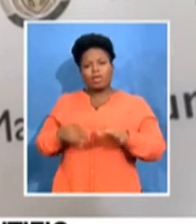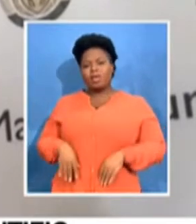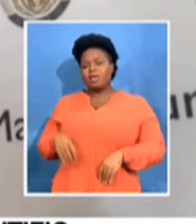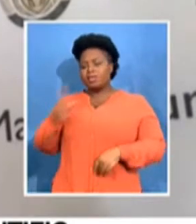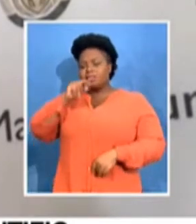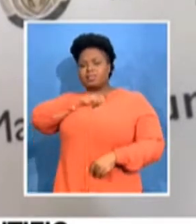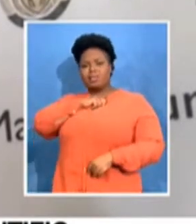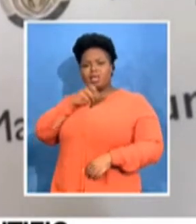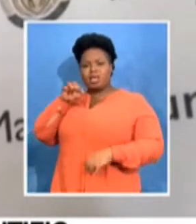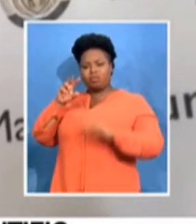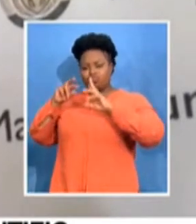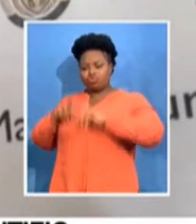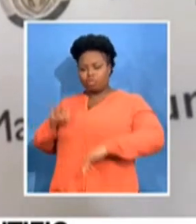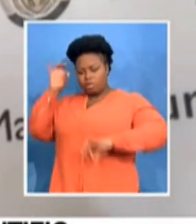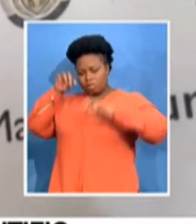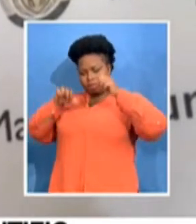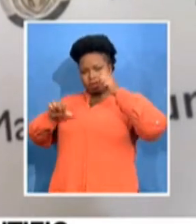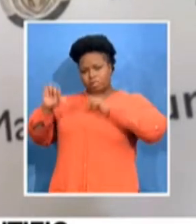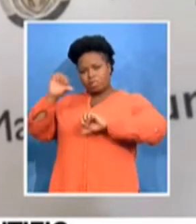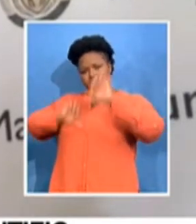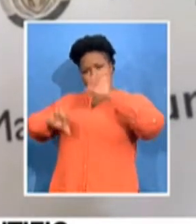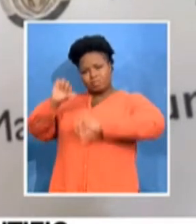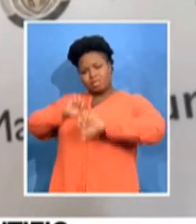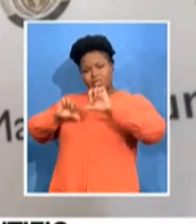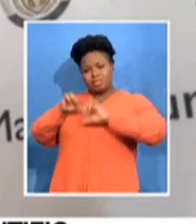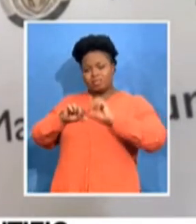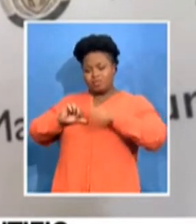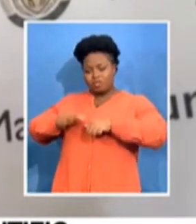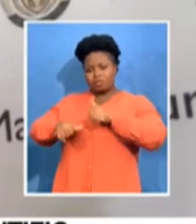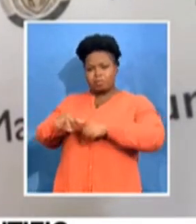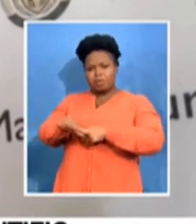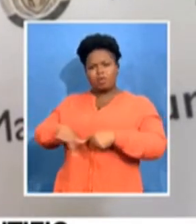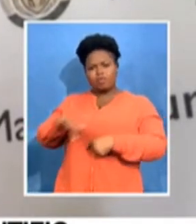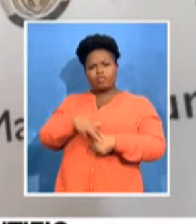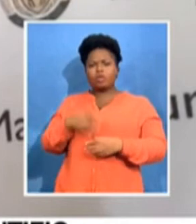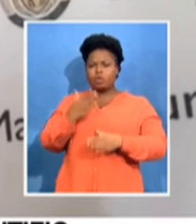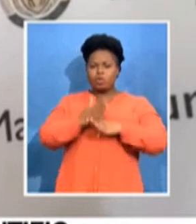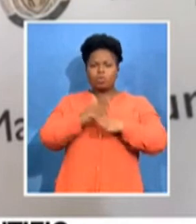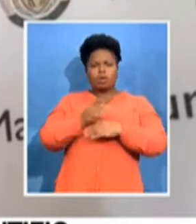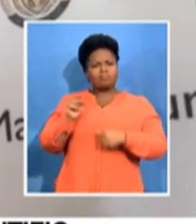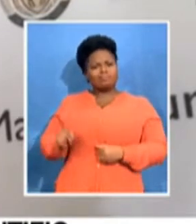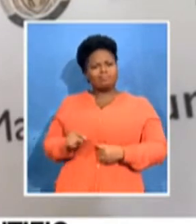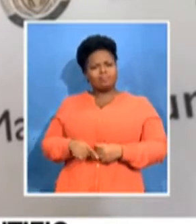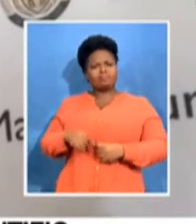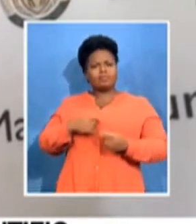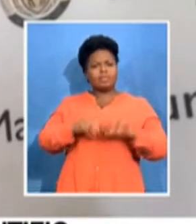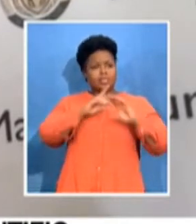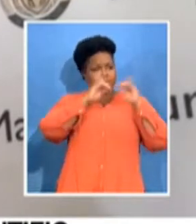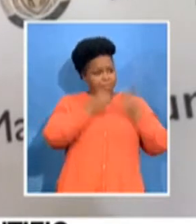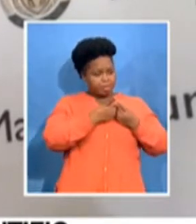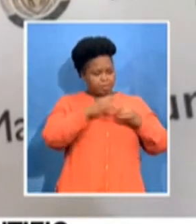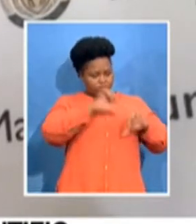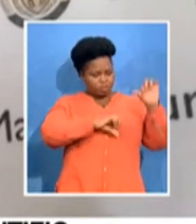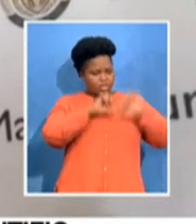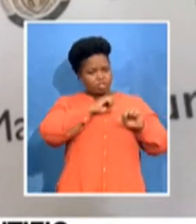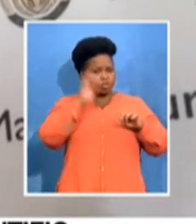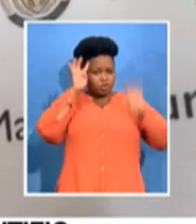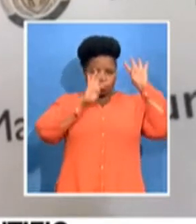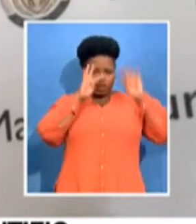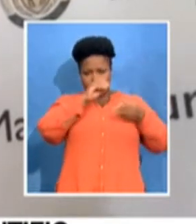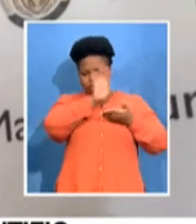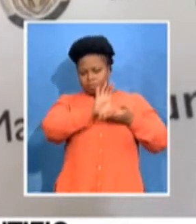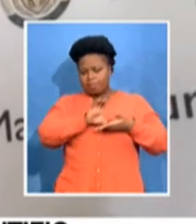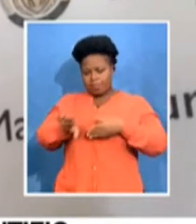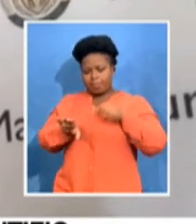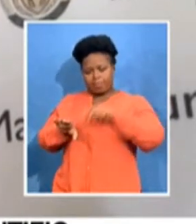Platform, this work was supported and funded by our Department of Science and Innovation. Because of that research,